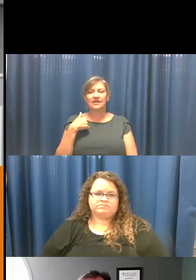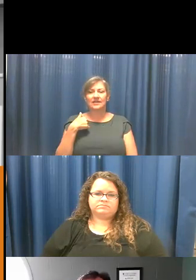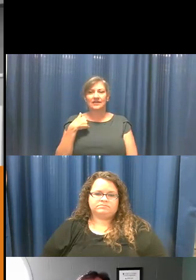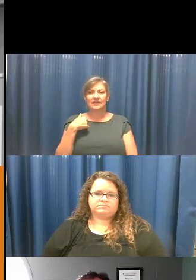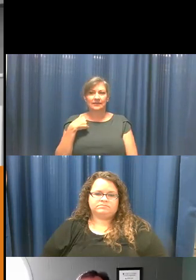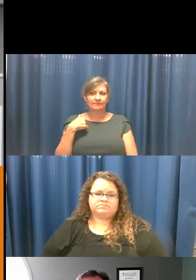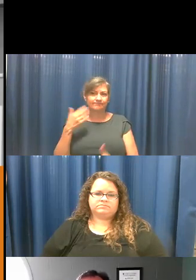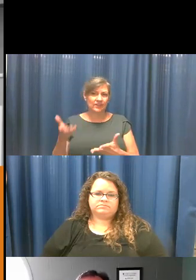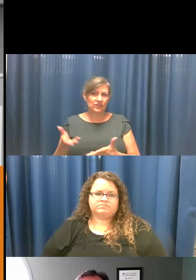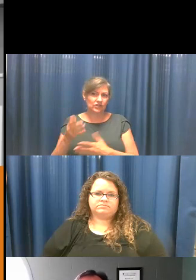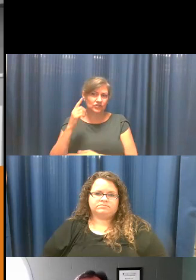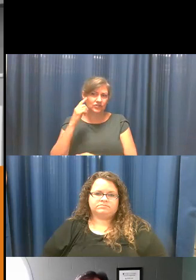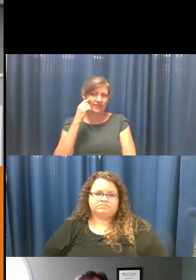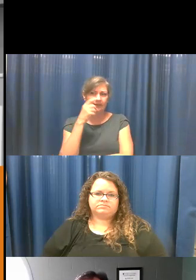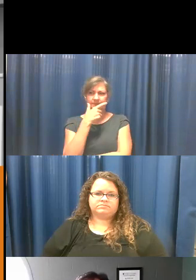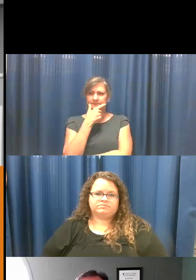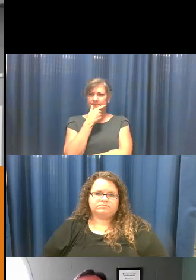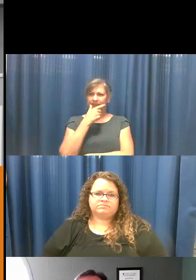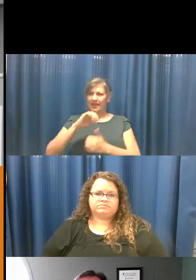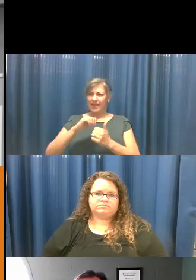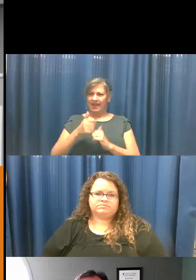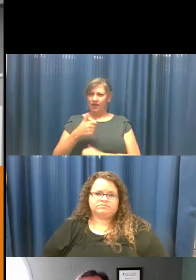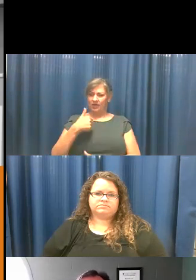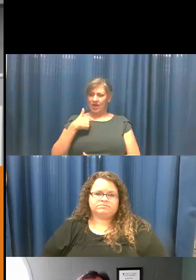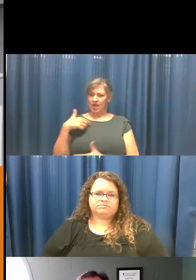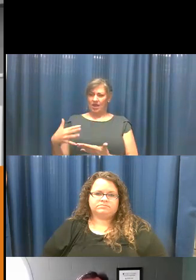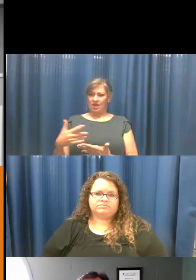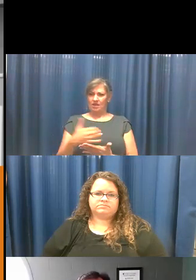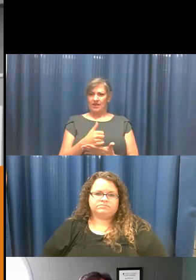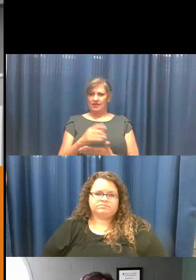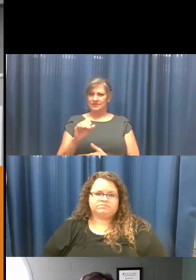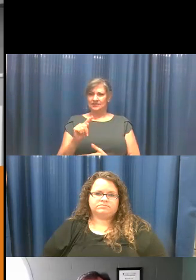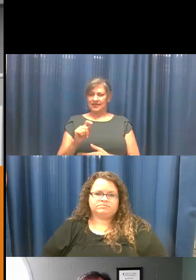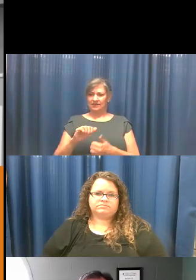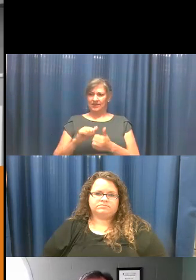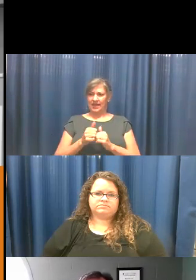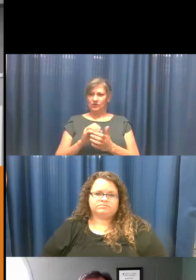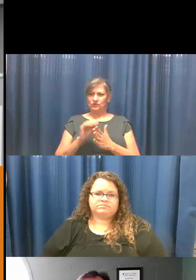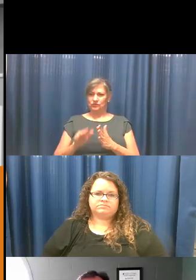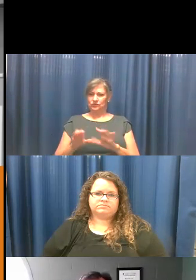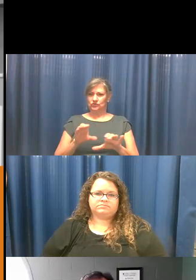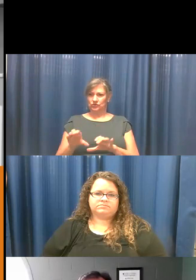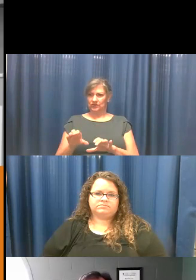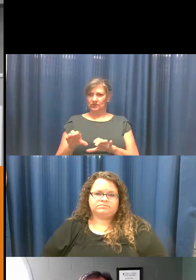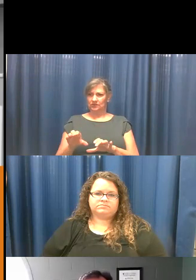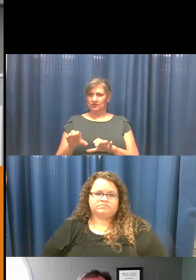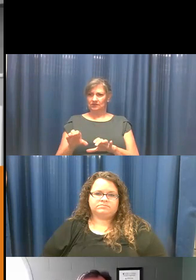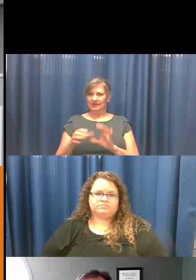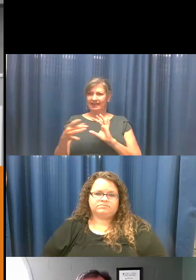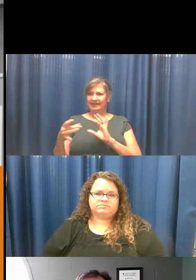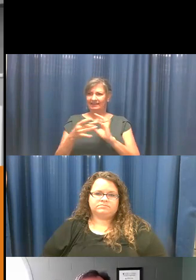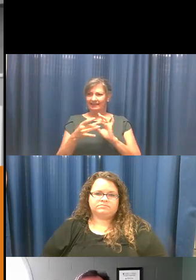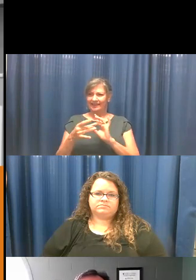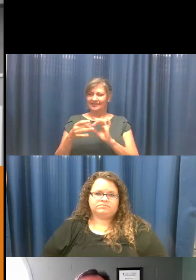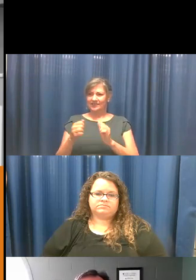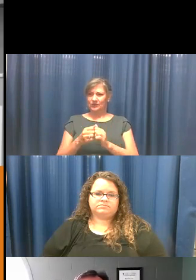consider whether there's a way for you to collect data about how students are doing and connecting with the